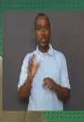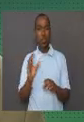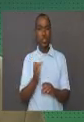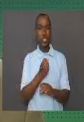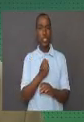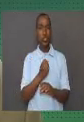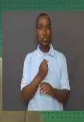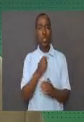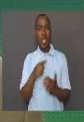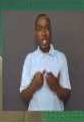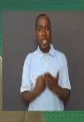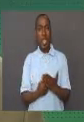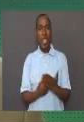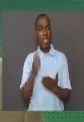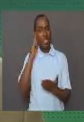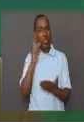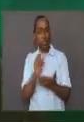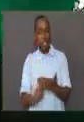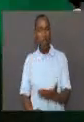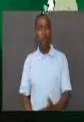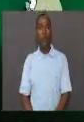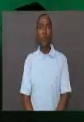write down what you remember.